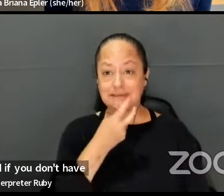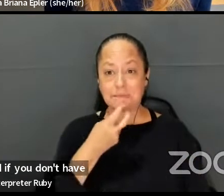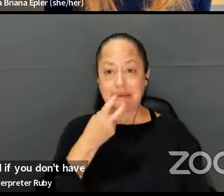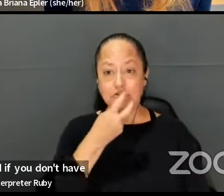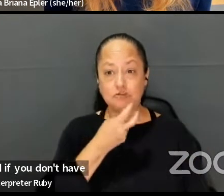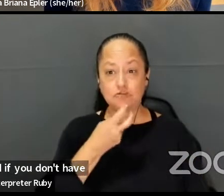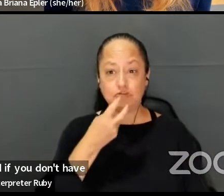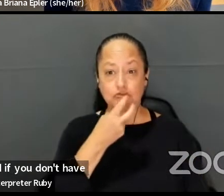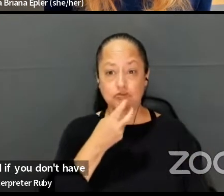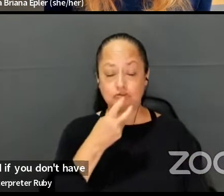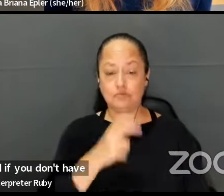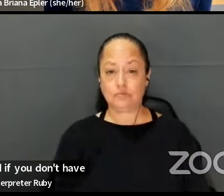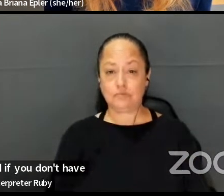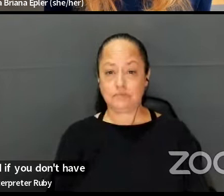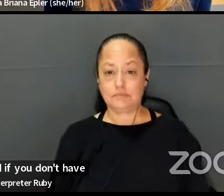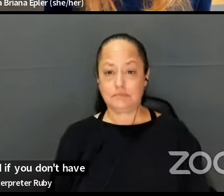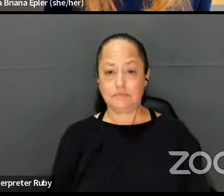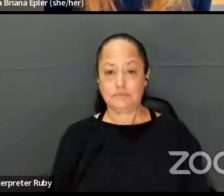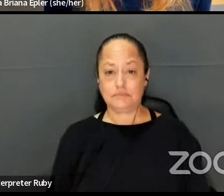it is